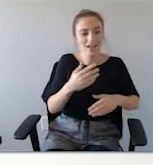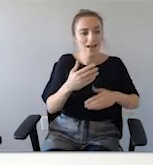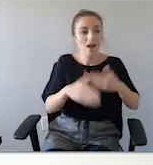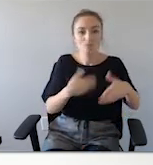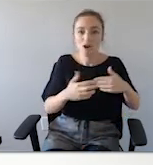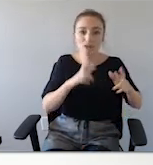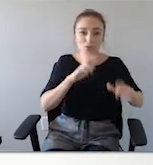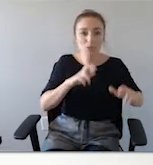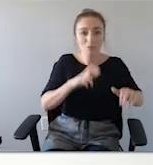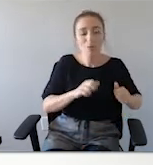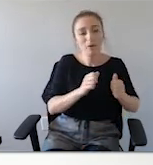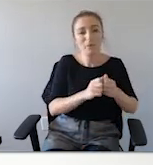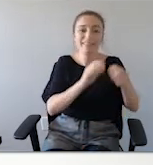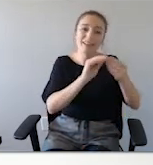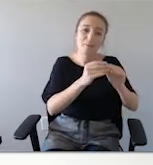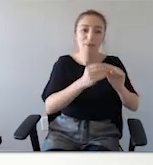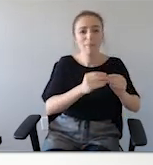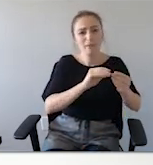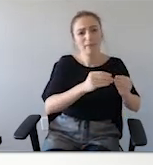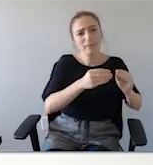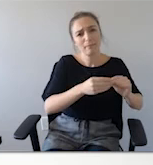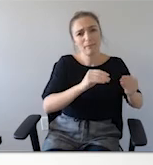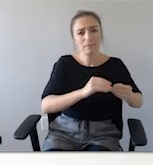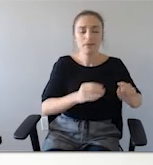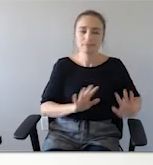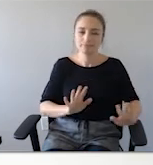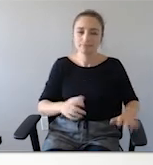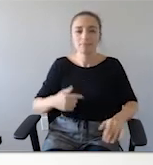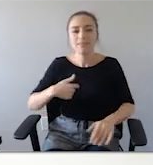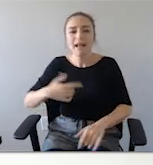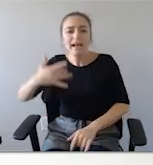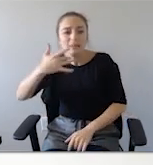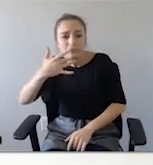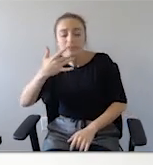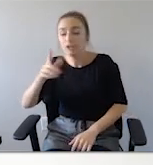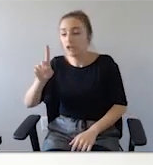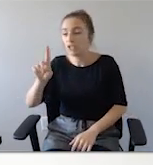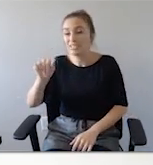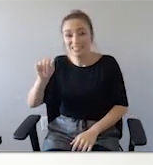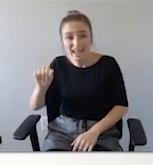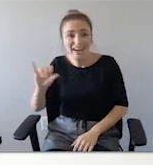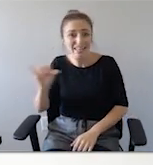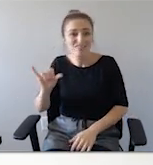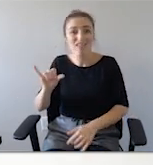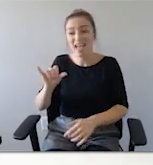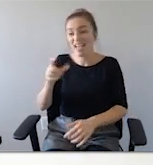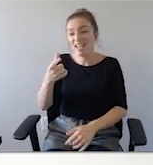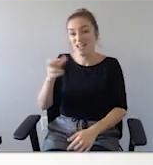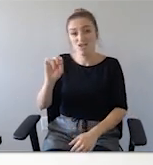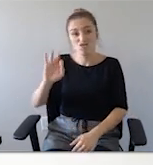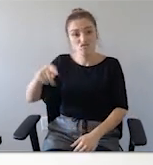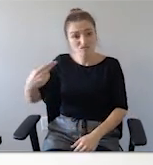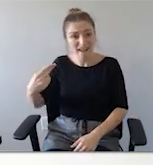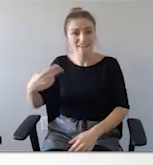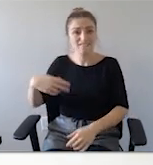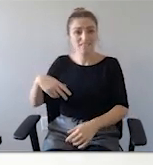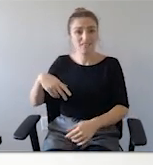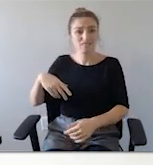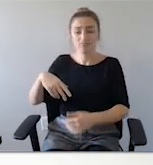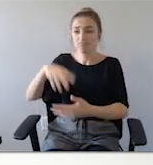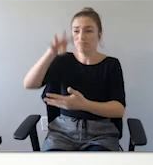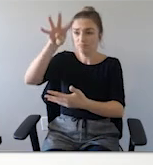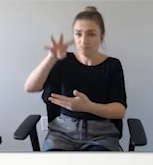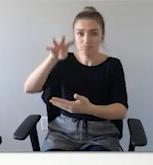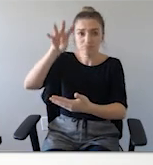like data. Ideally, I like graphs. I want to see a line, and I want to see the line going like that. You know, I want to see it